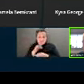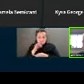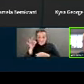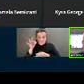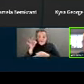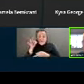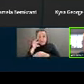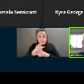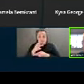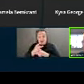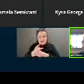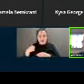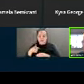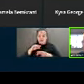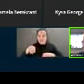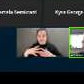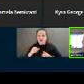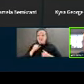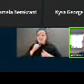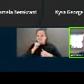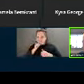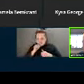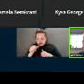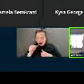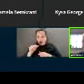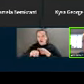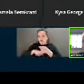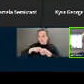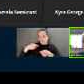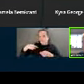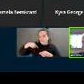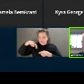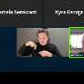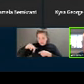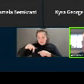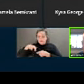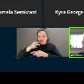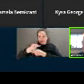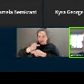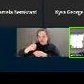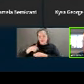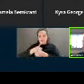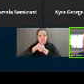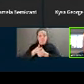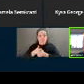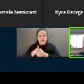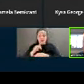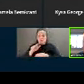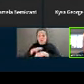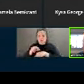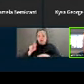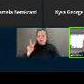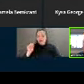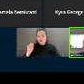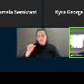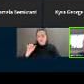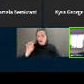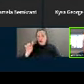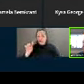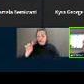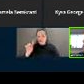is non-denominational. We are following the VOAD, the national VOAD points of consensus when it comes